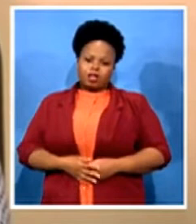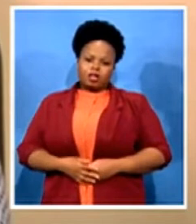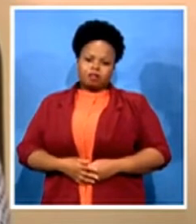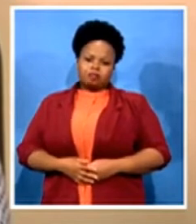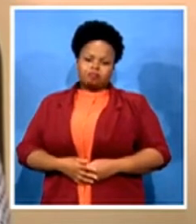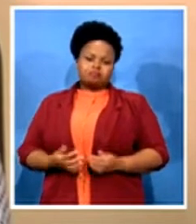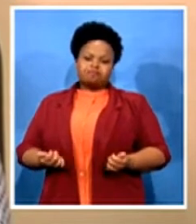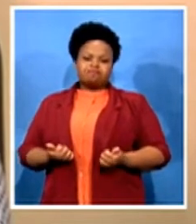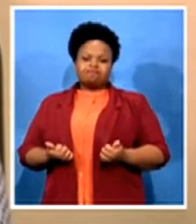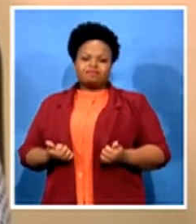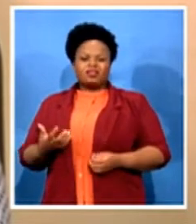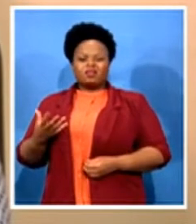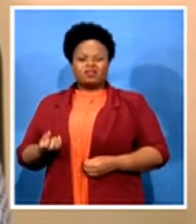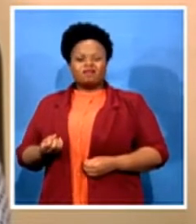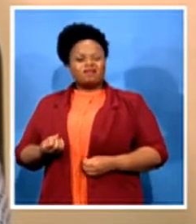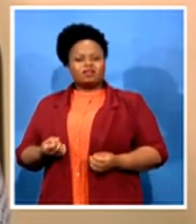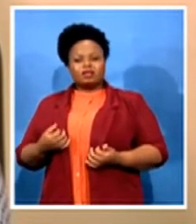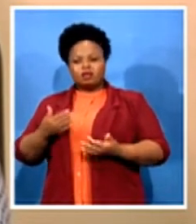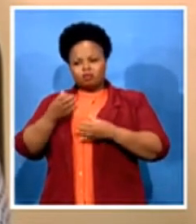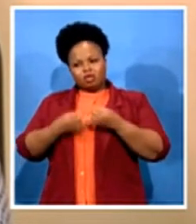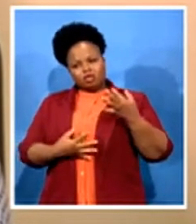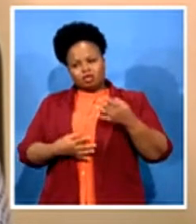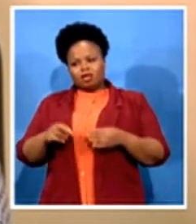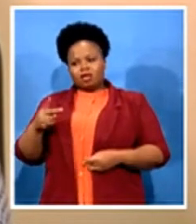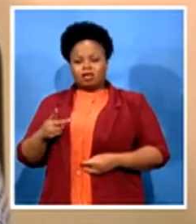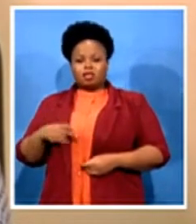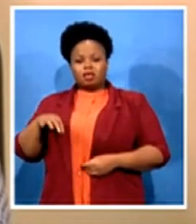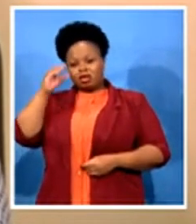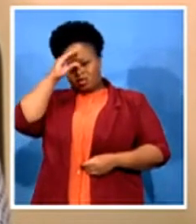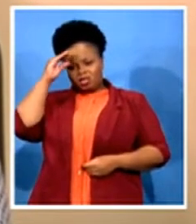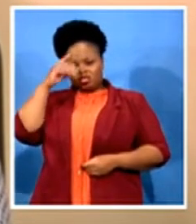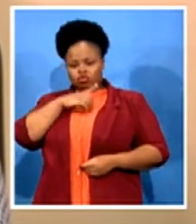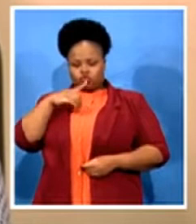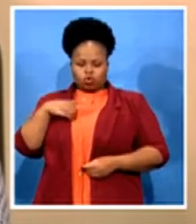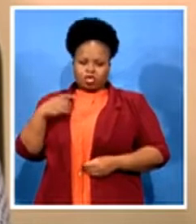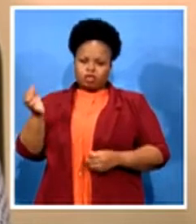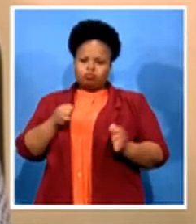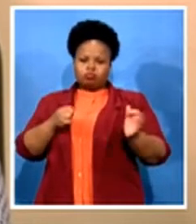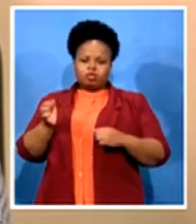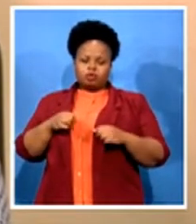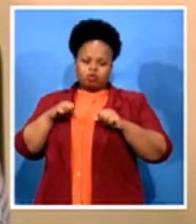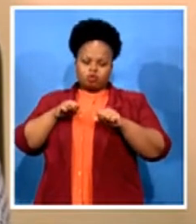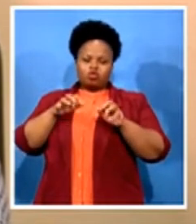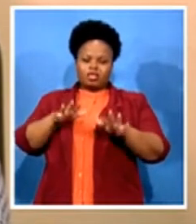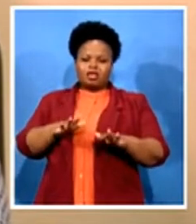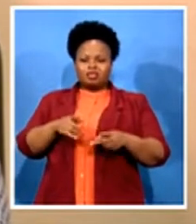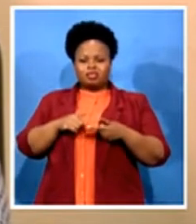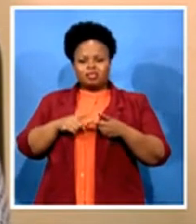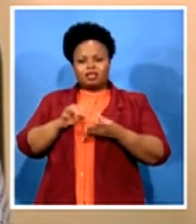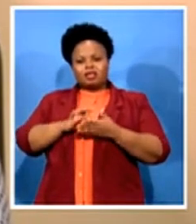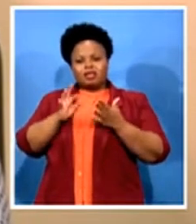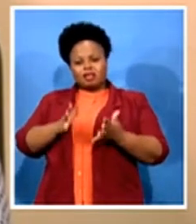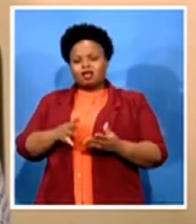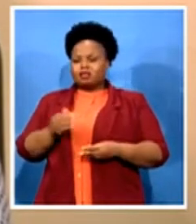quite a number of clinicians and doctors and your porters and your cleaners. We hope